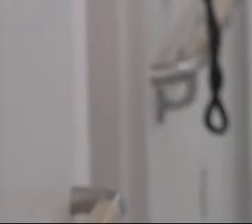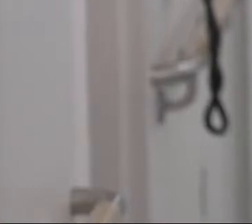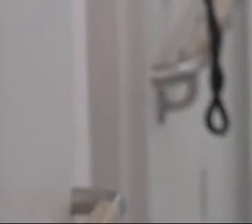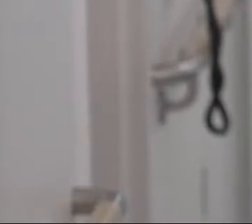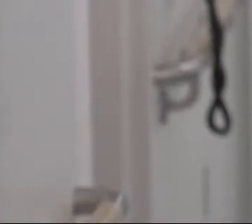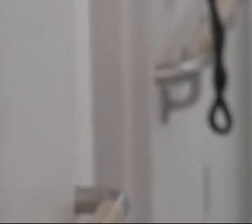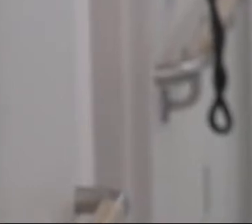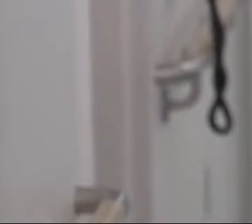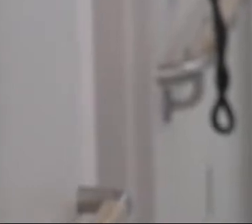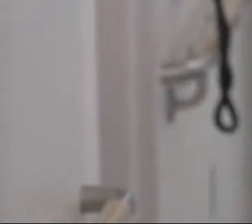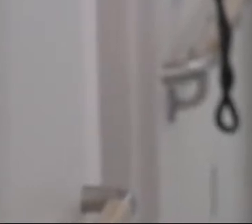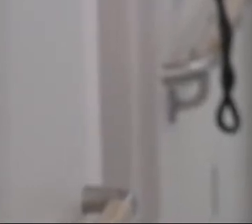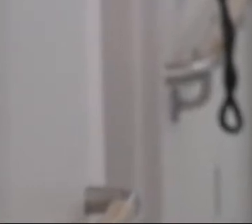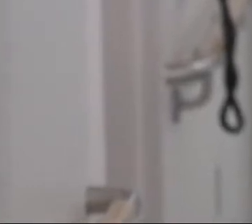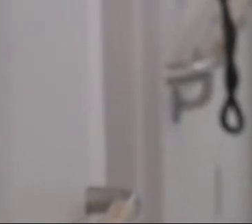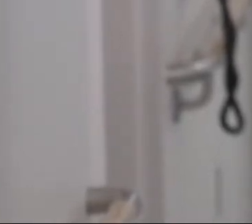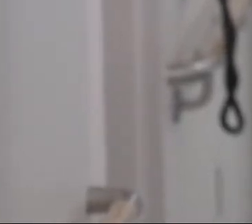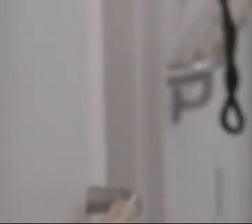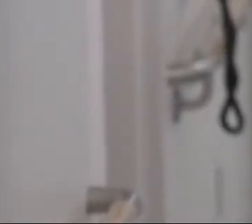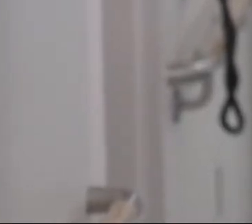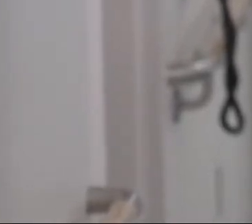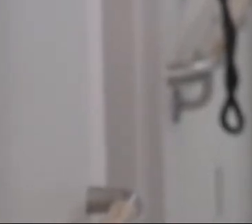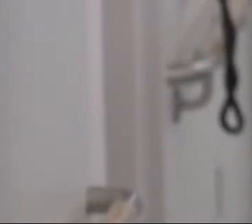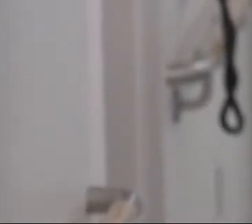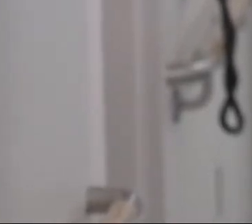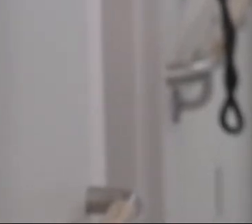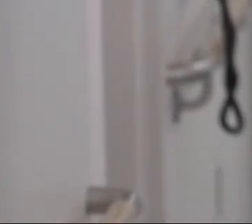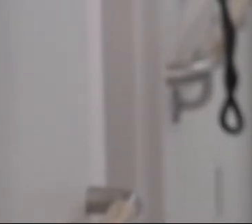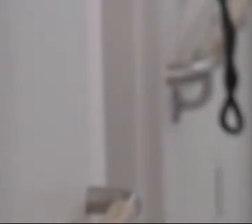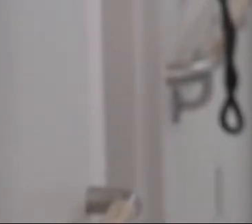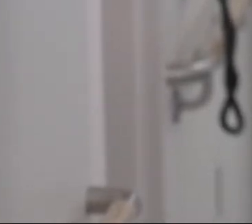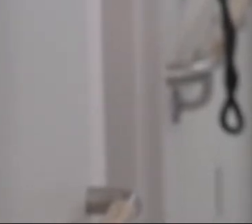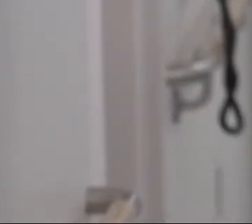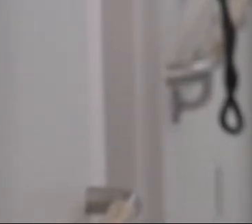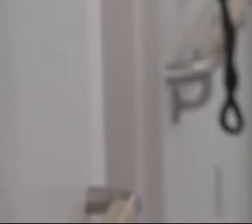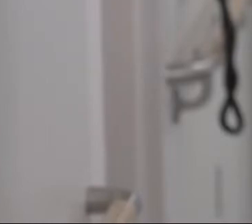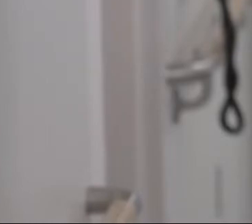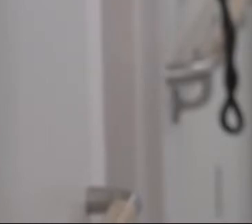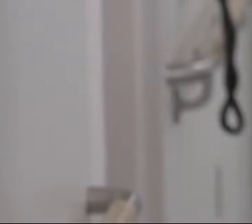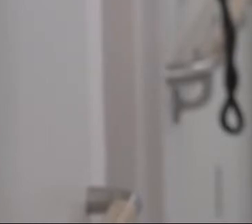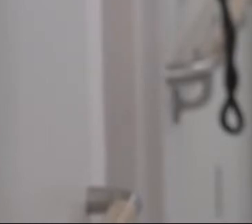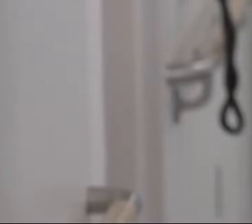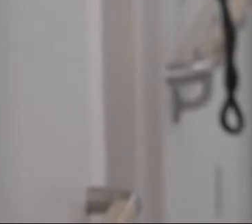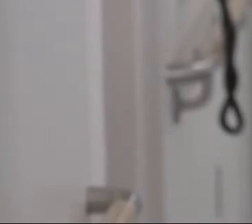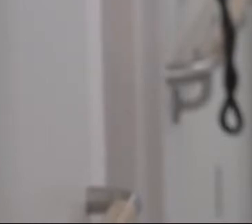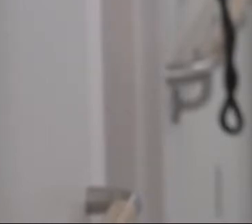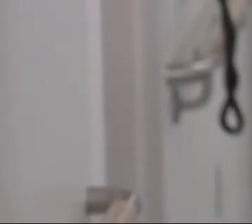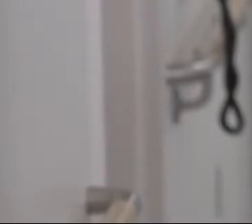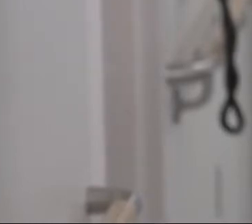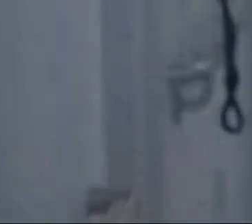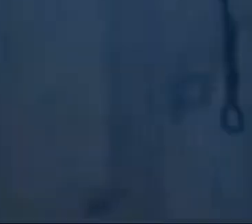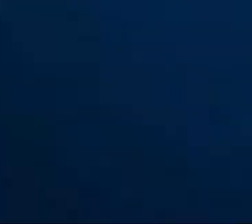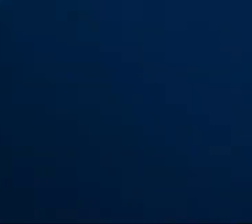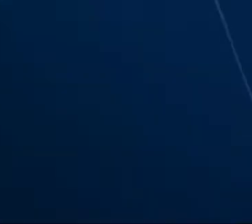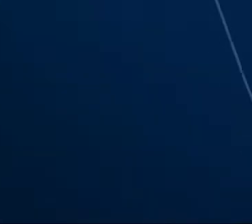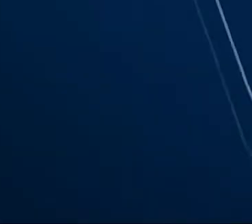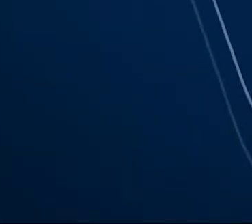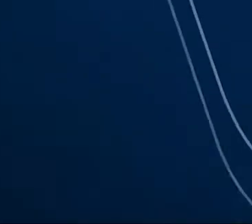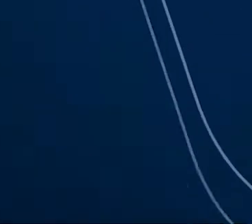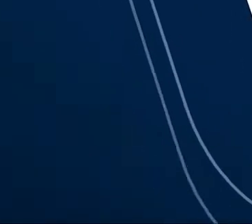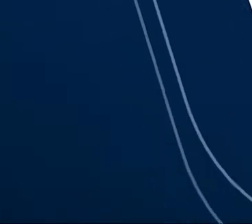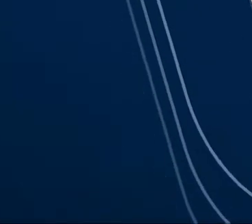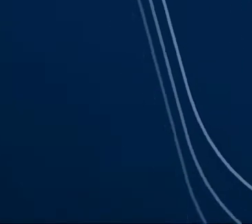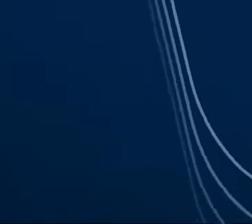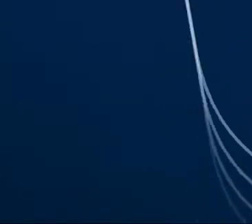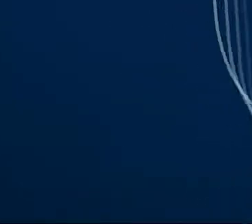System, where today it is a very exciting day because we can officially start to schedule patients to receive their care here for